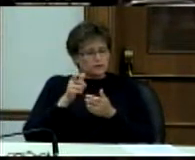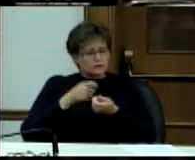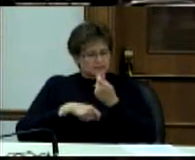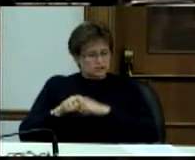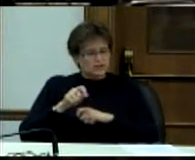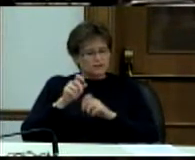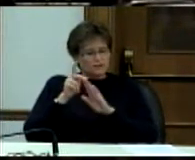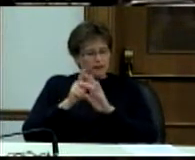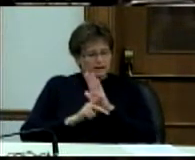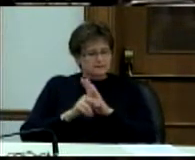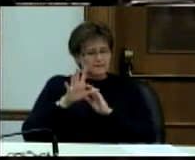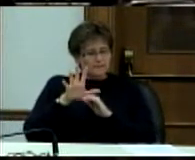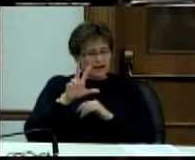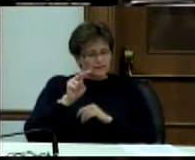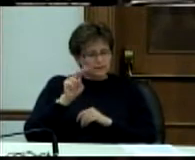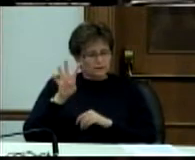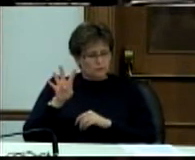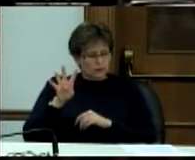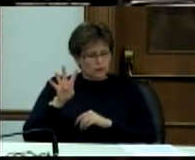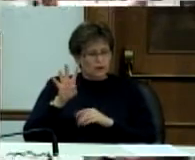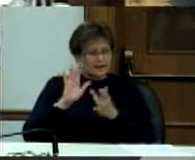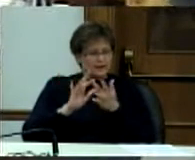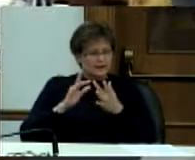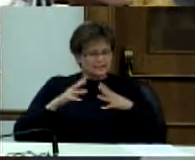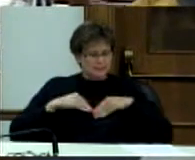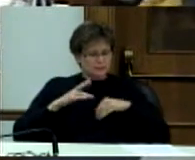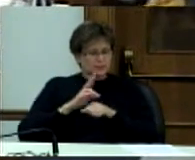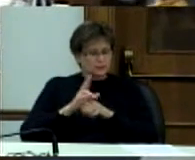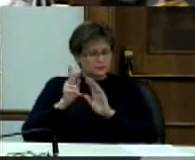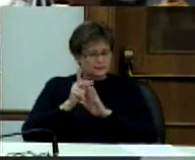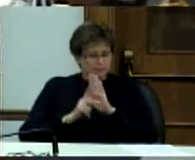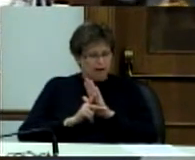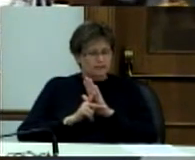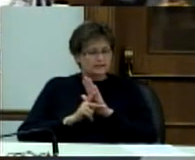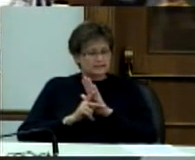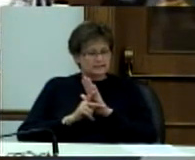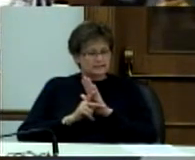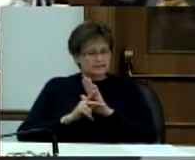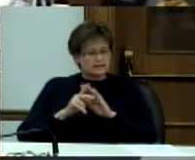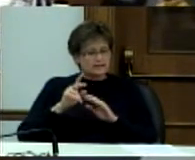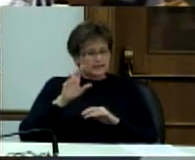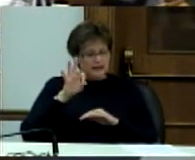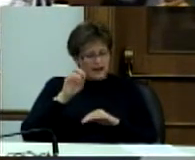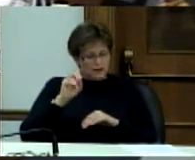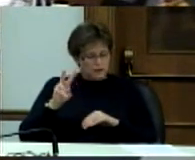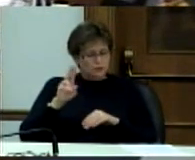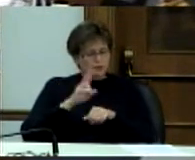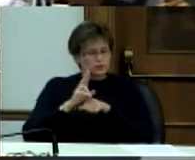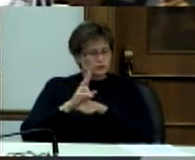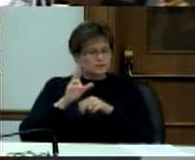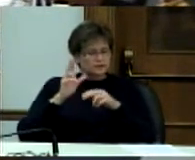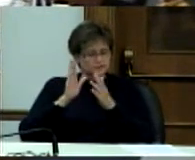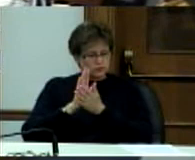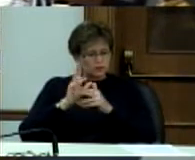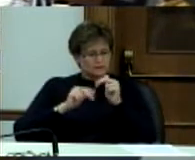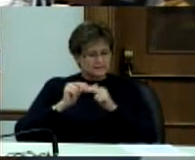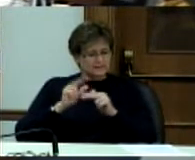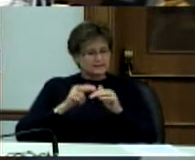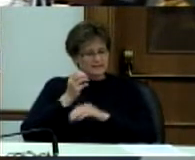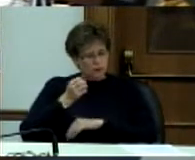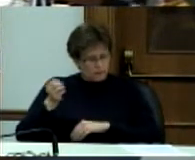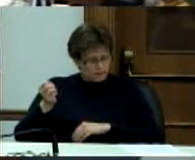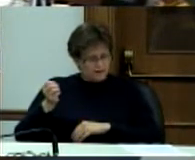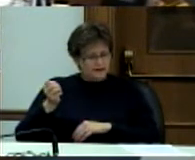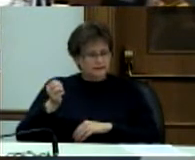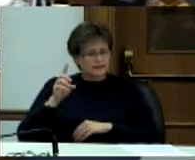the rescission of the following policies. Policy 524, Internet Acceptable Use and Safety Policy. Policy 902, Use of School Facilities